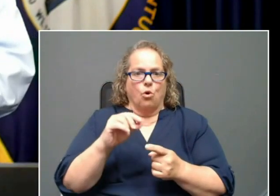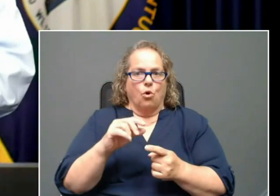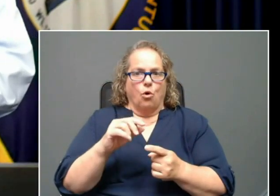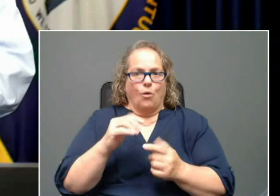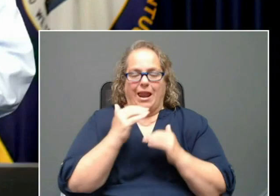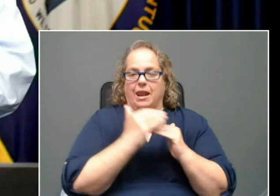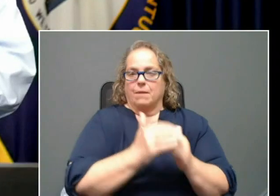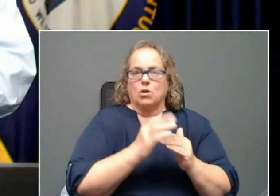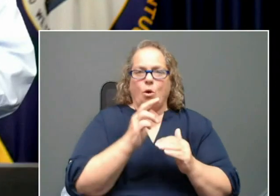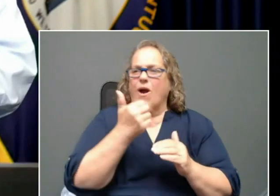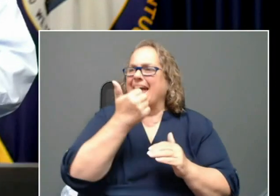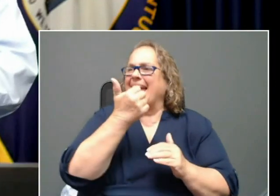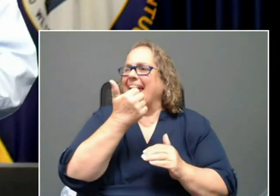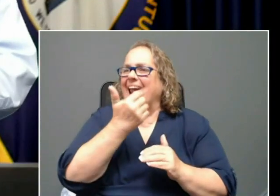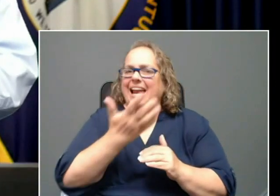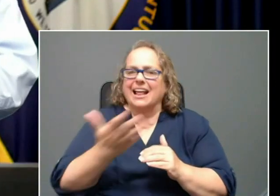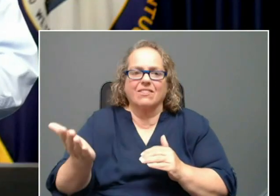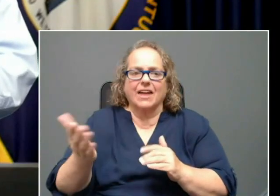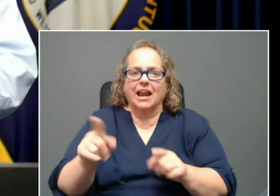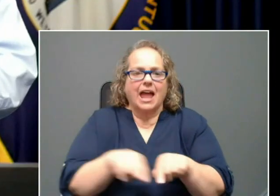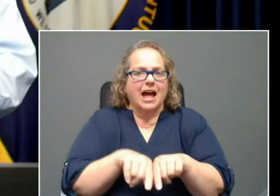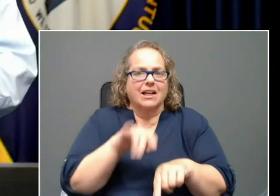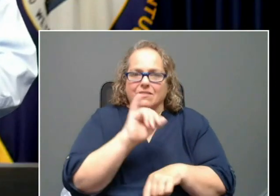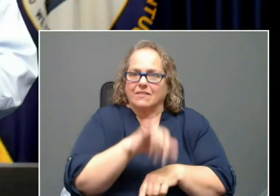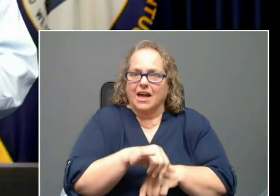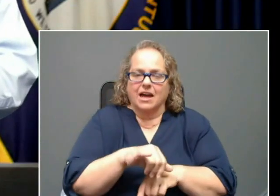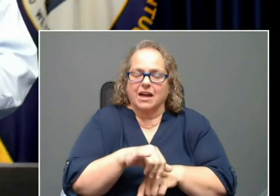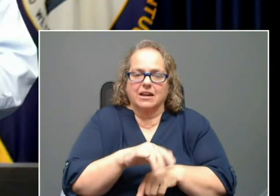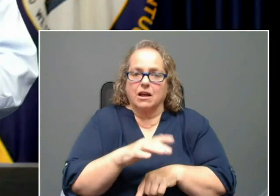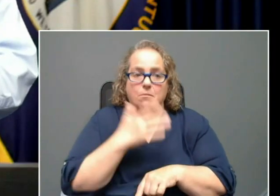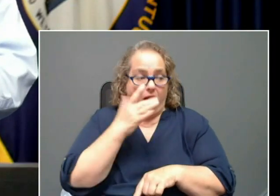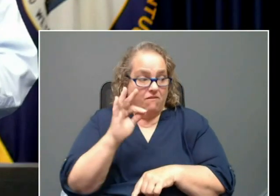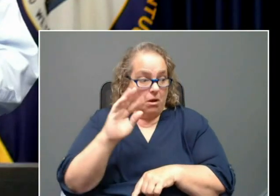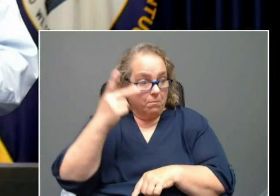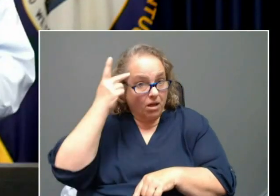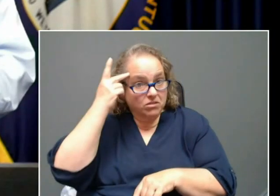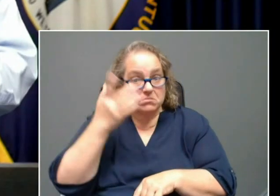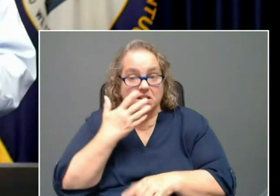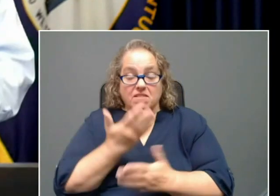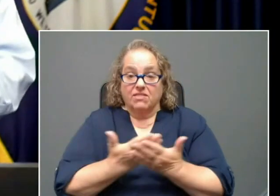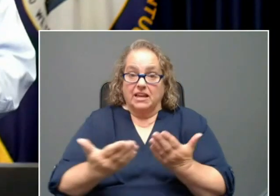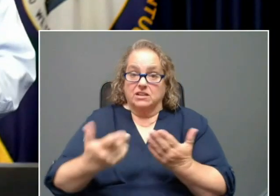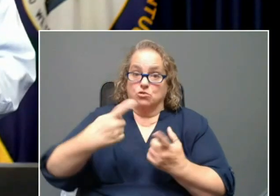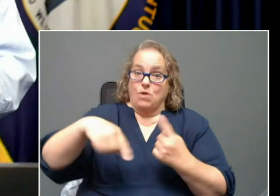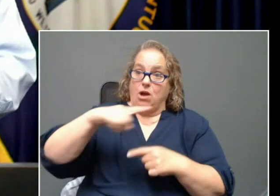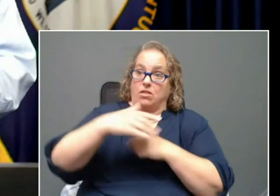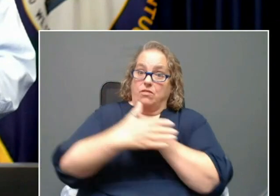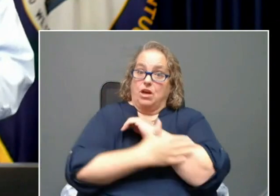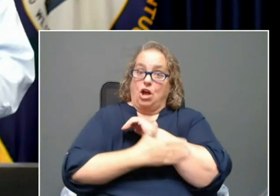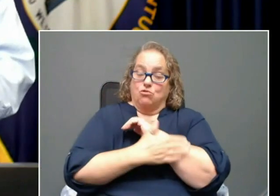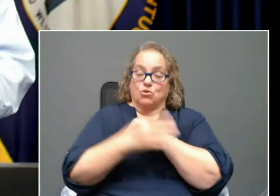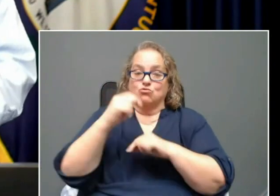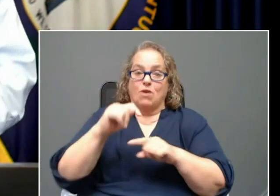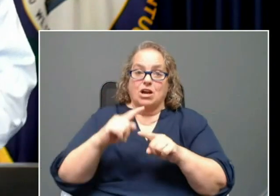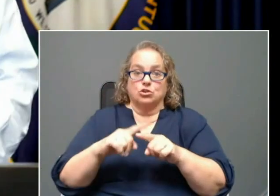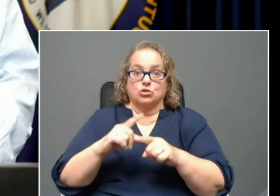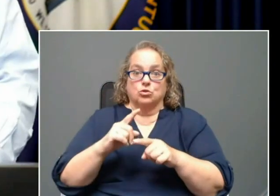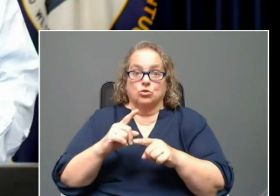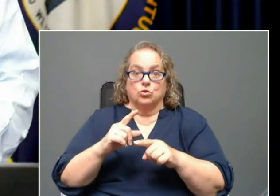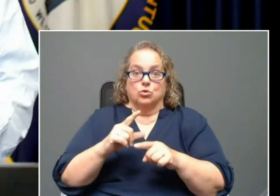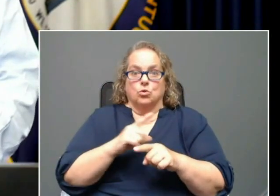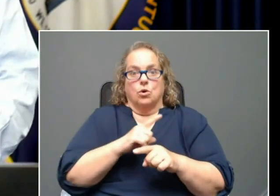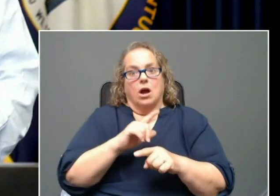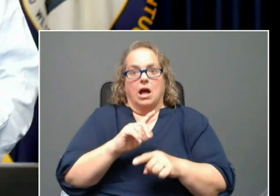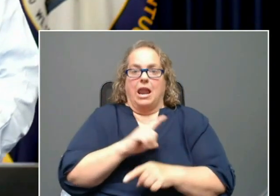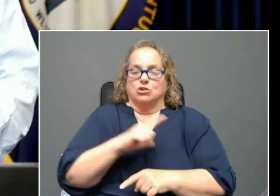and because of politics or things going on around the country, legislate what exactly will be taught